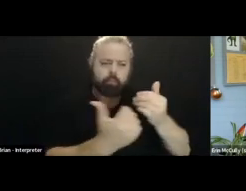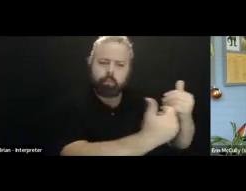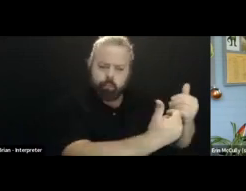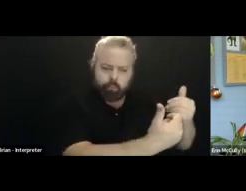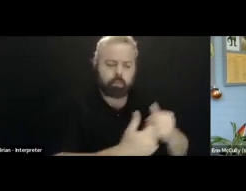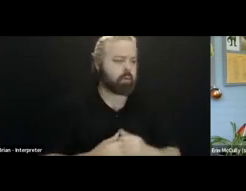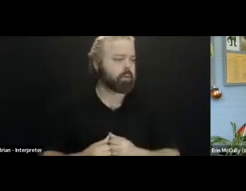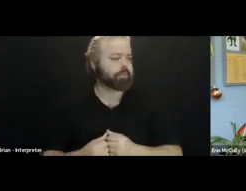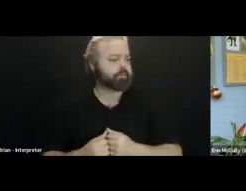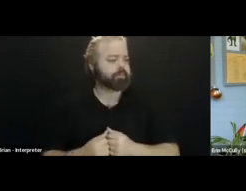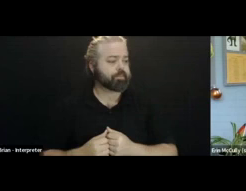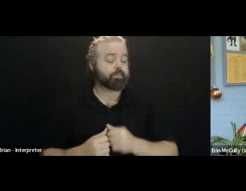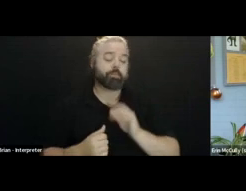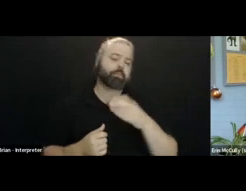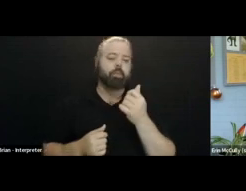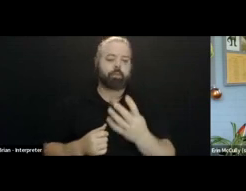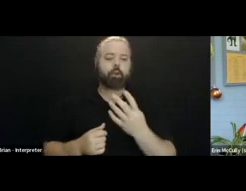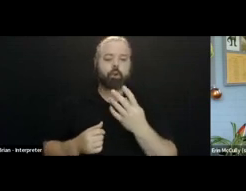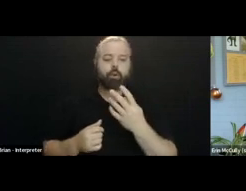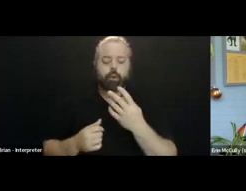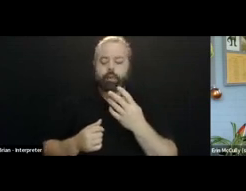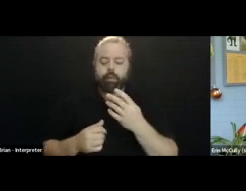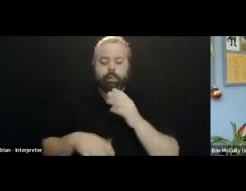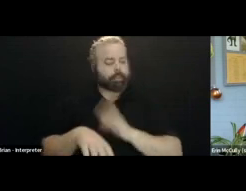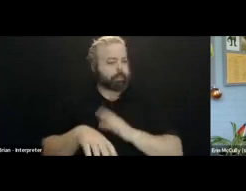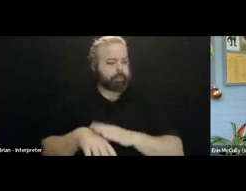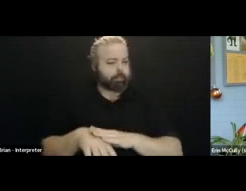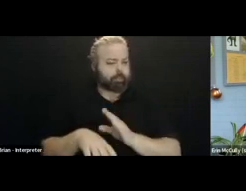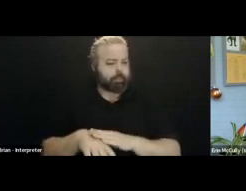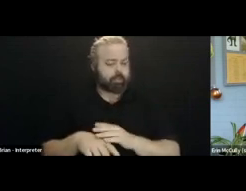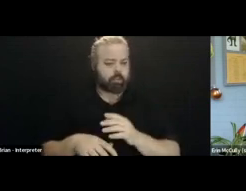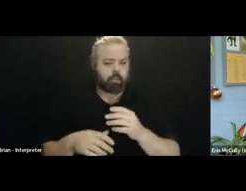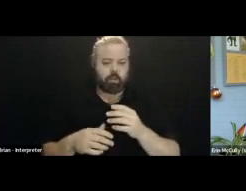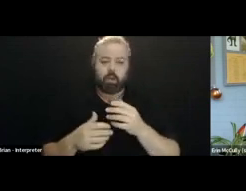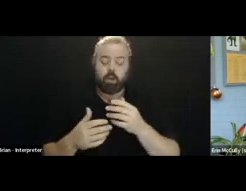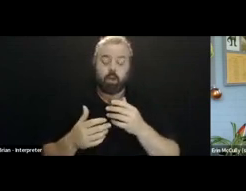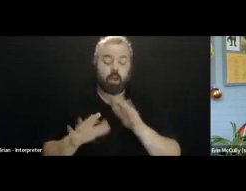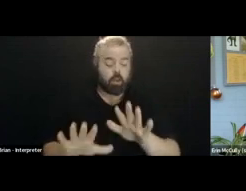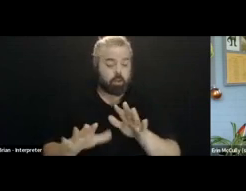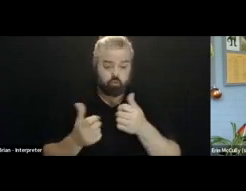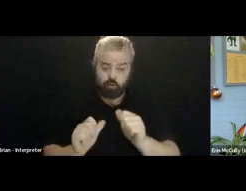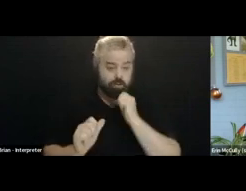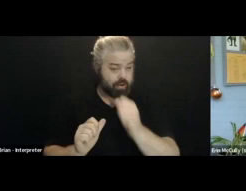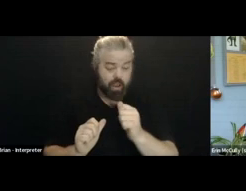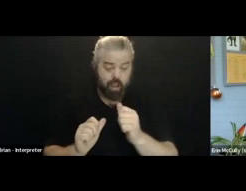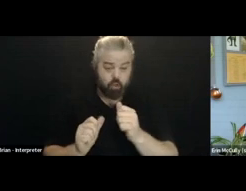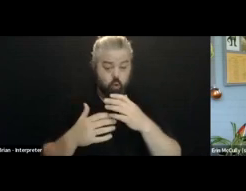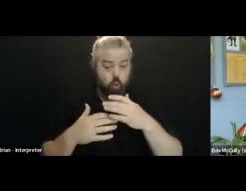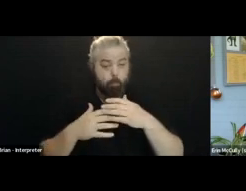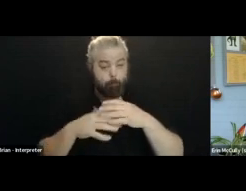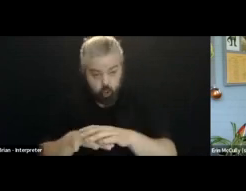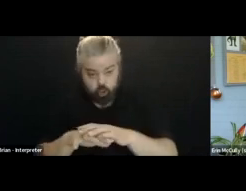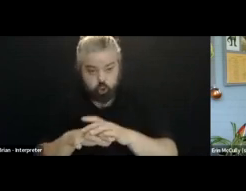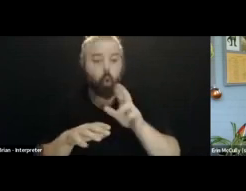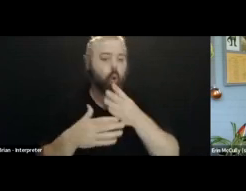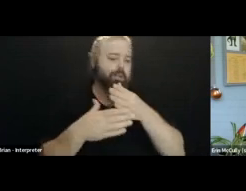So here's a couple of tips. Avoid merging or splitting your table cells. I am not a screen reader